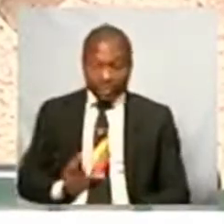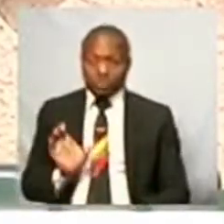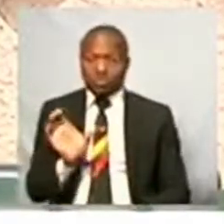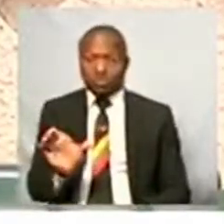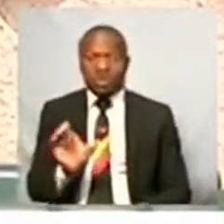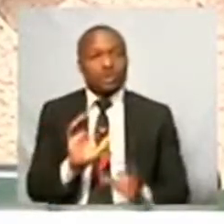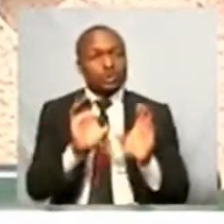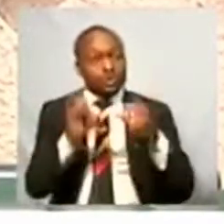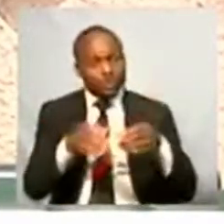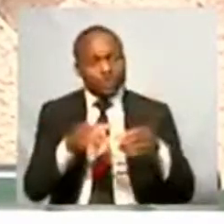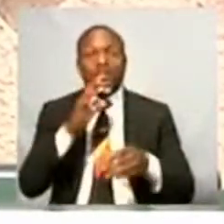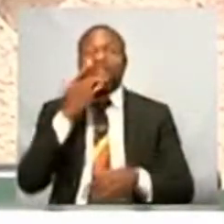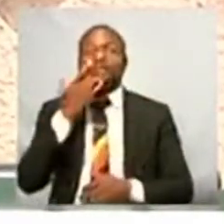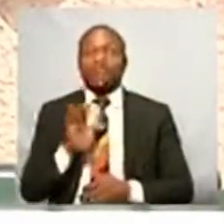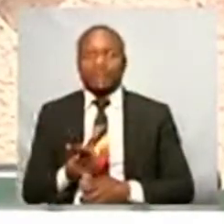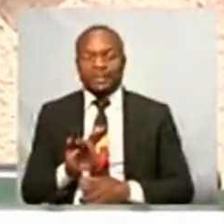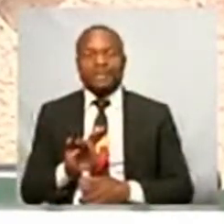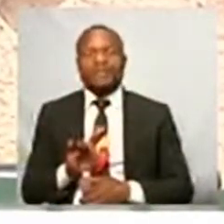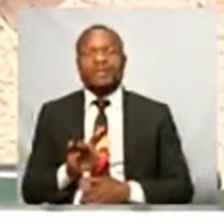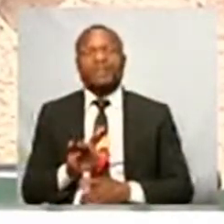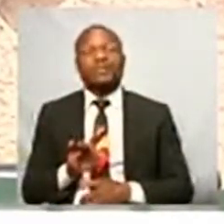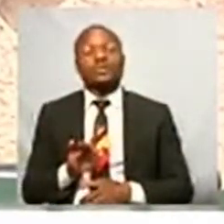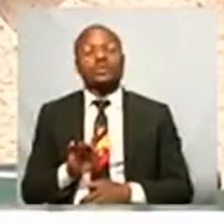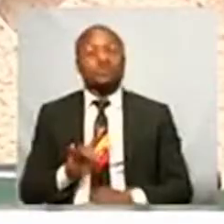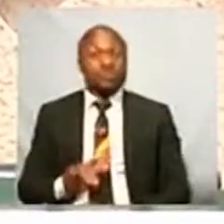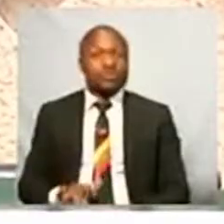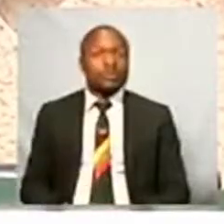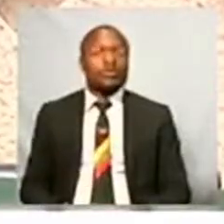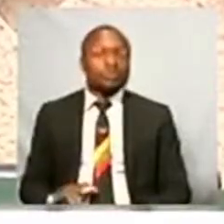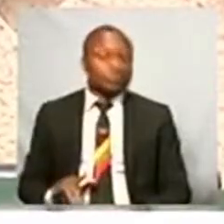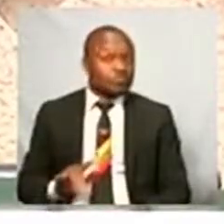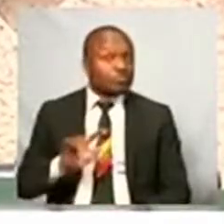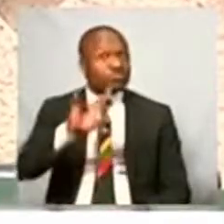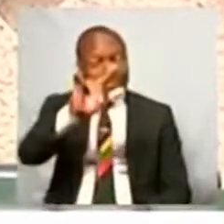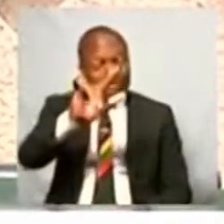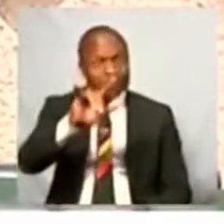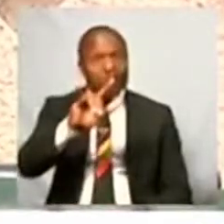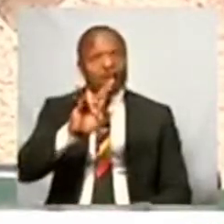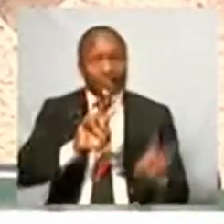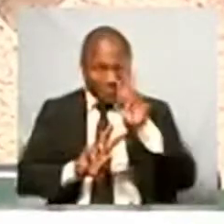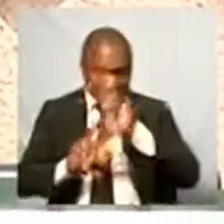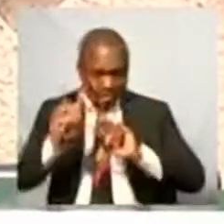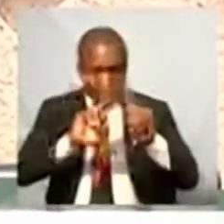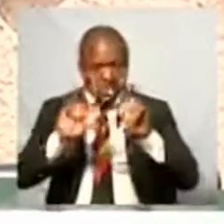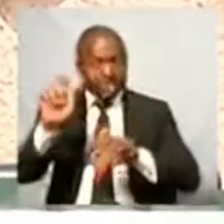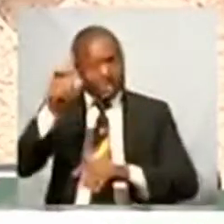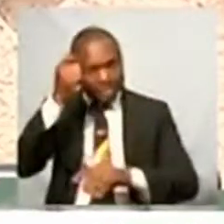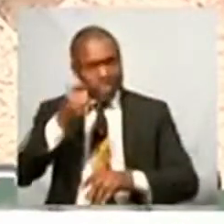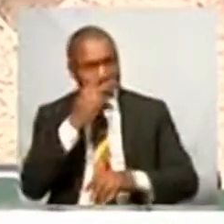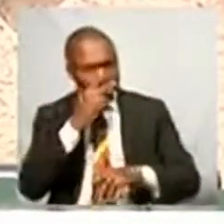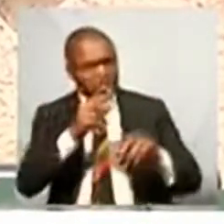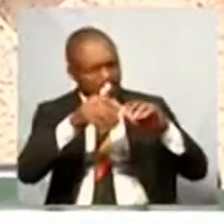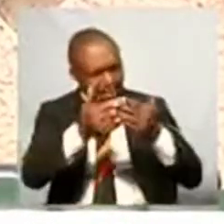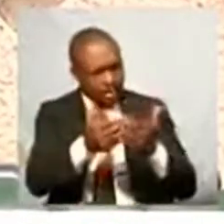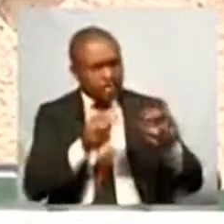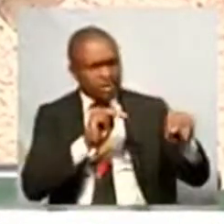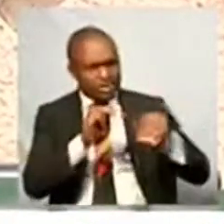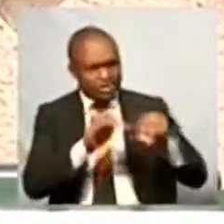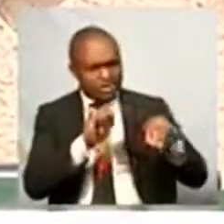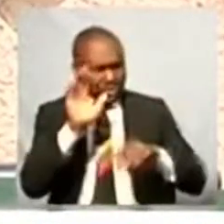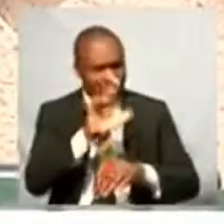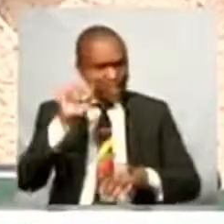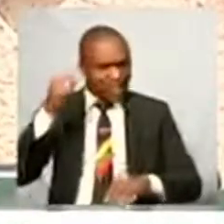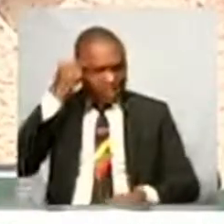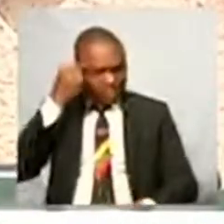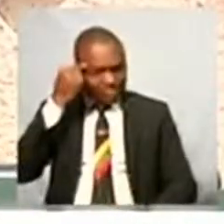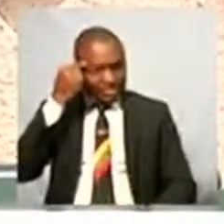committee was privileged to undertake a tour to the Republic of Kenya, where we looked at how they manage their parastatal